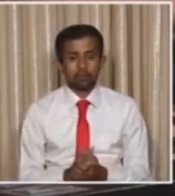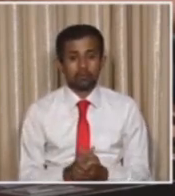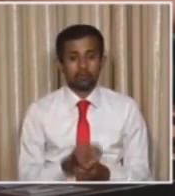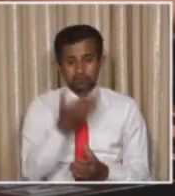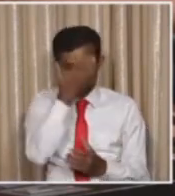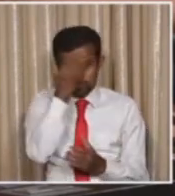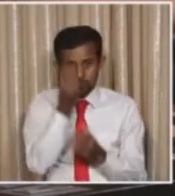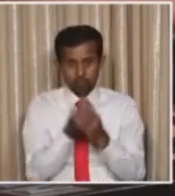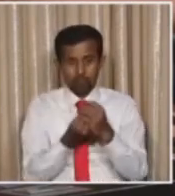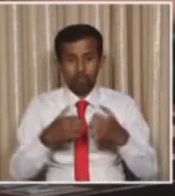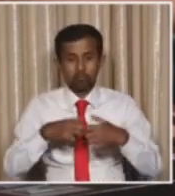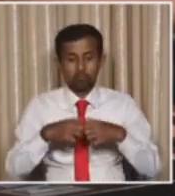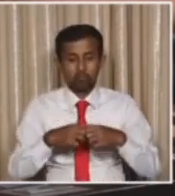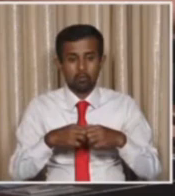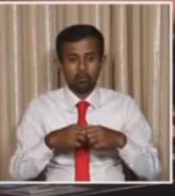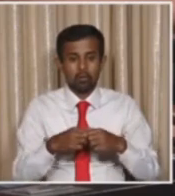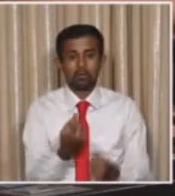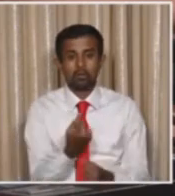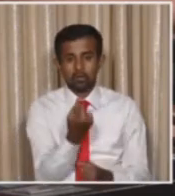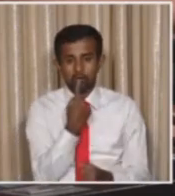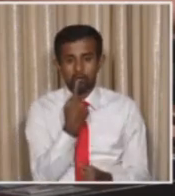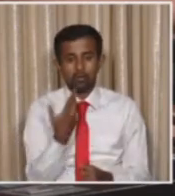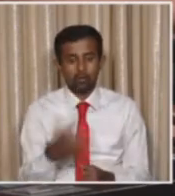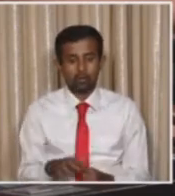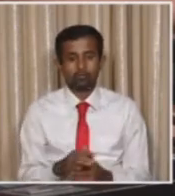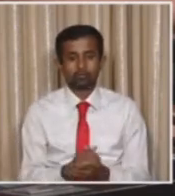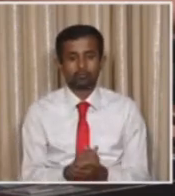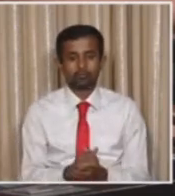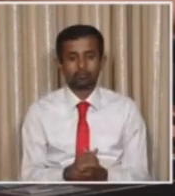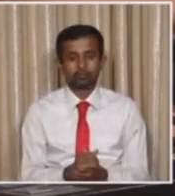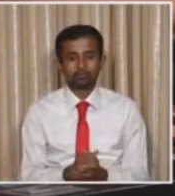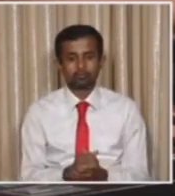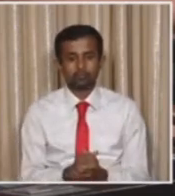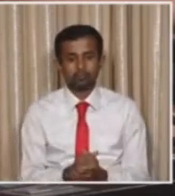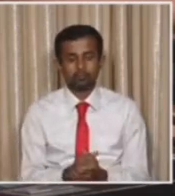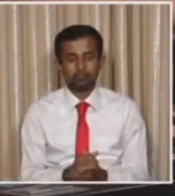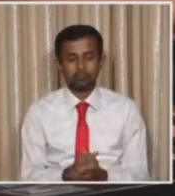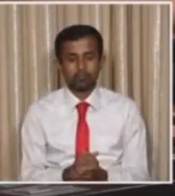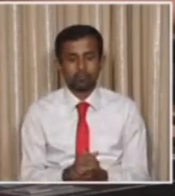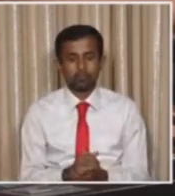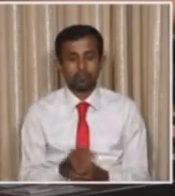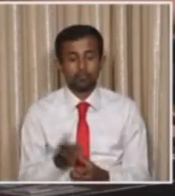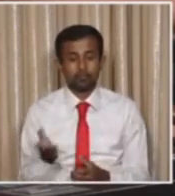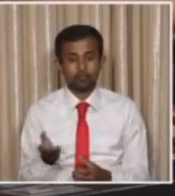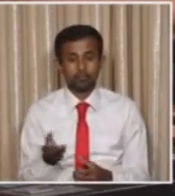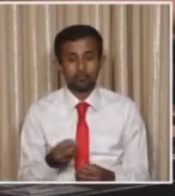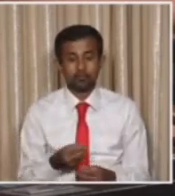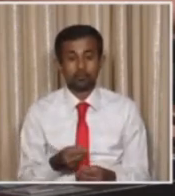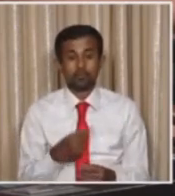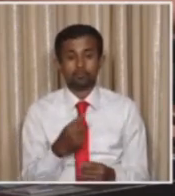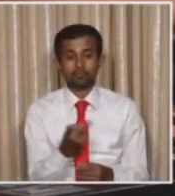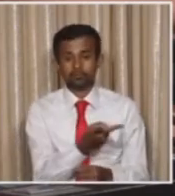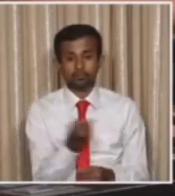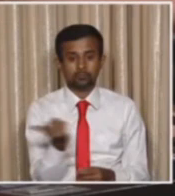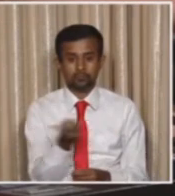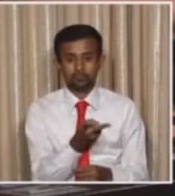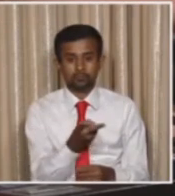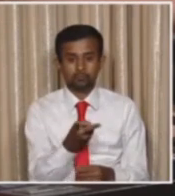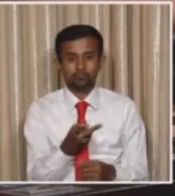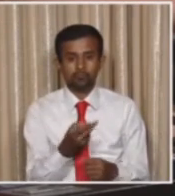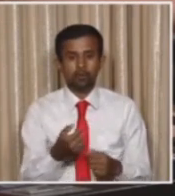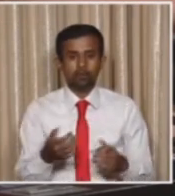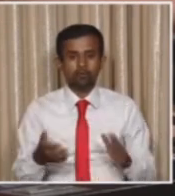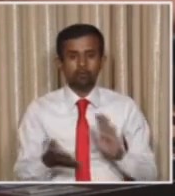armed insurrections, armed struggles, etc., etc. But what are the cause for that? The cause for